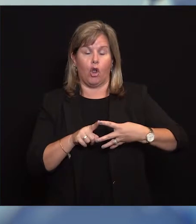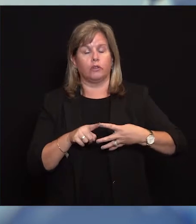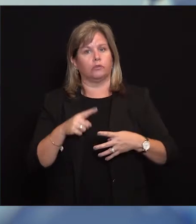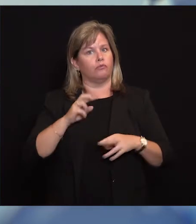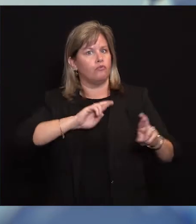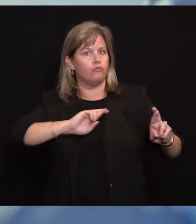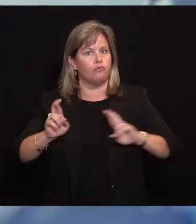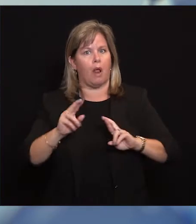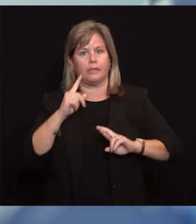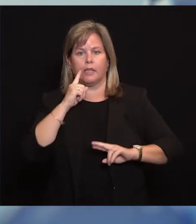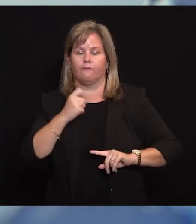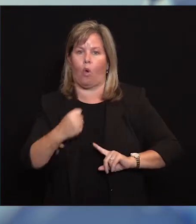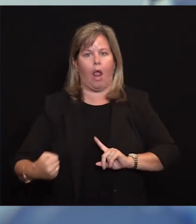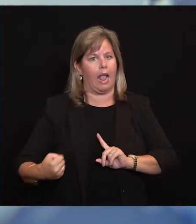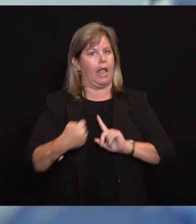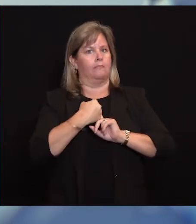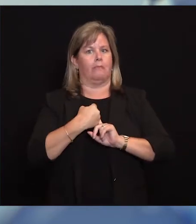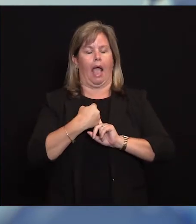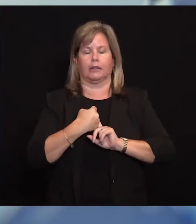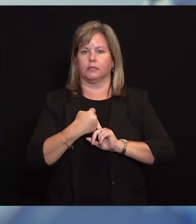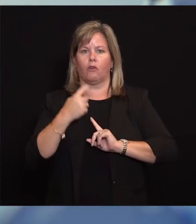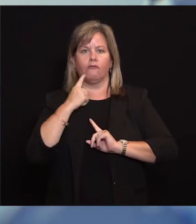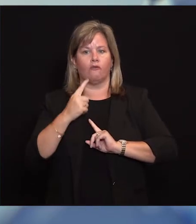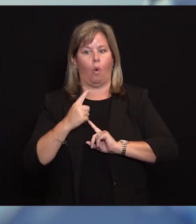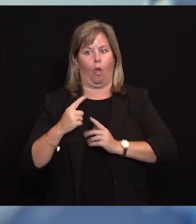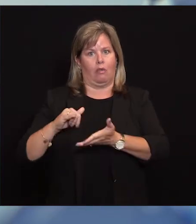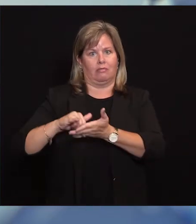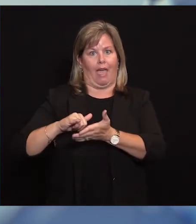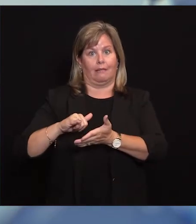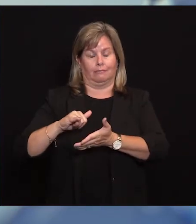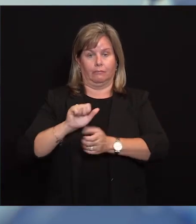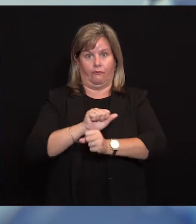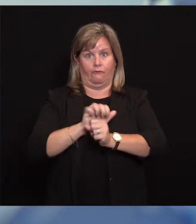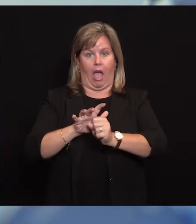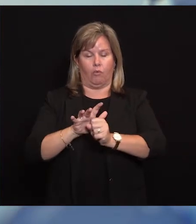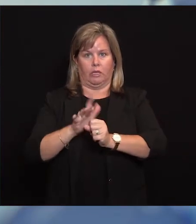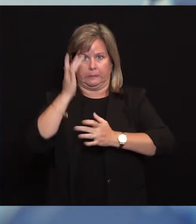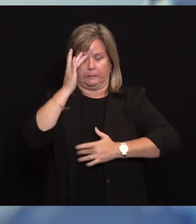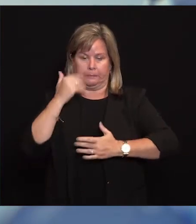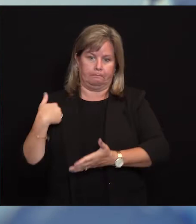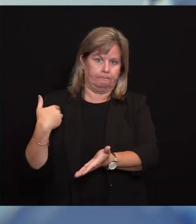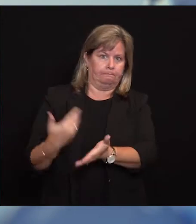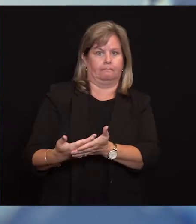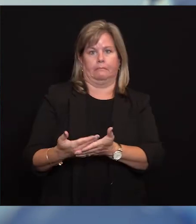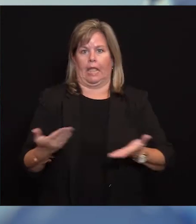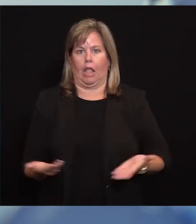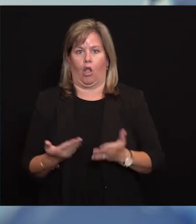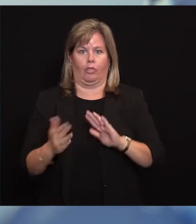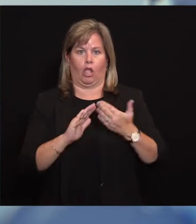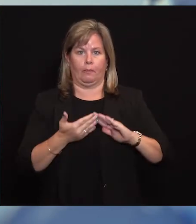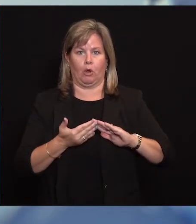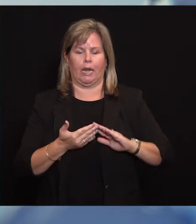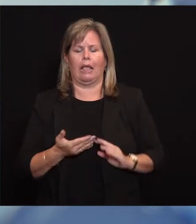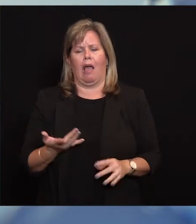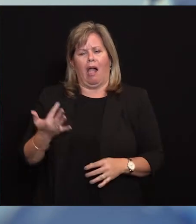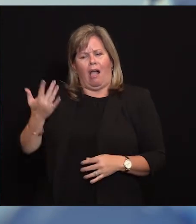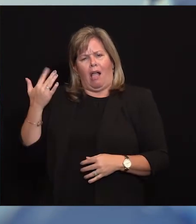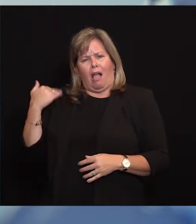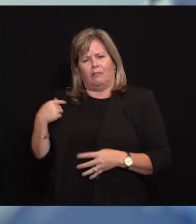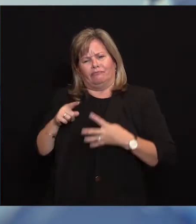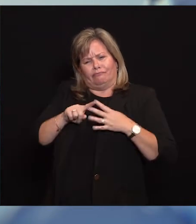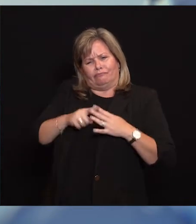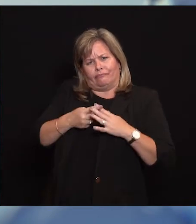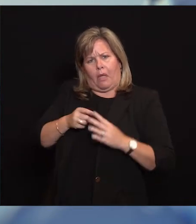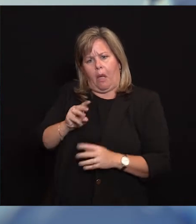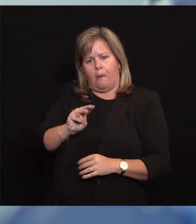impact and preparing for the arrival of this virus in our community. Back in early March, we didn't have any positive